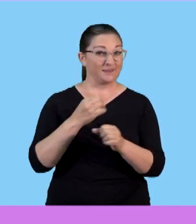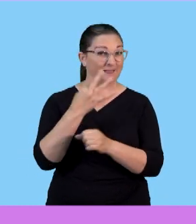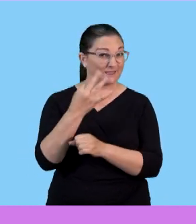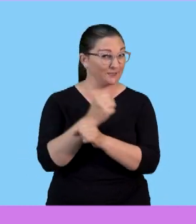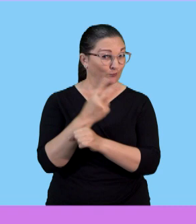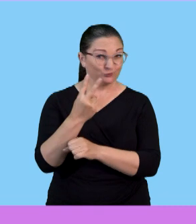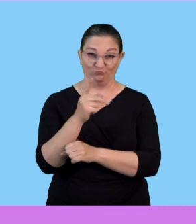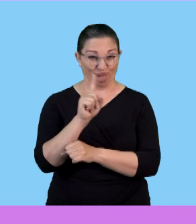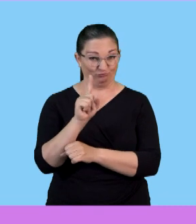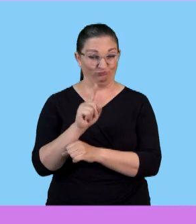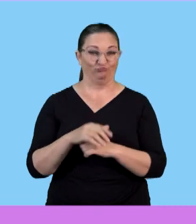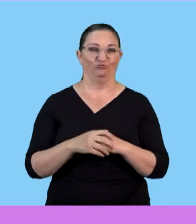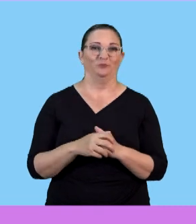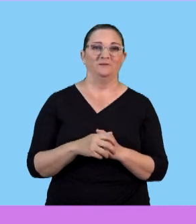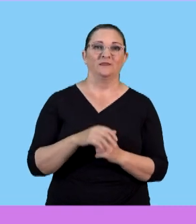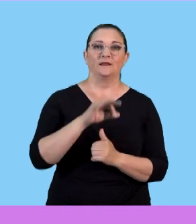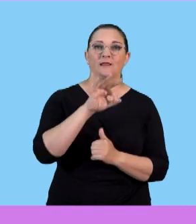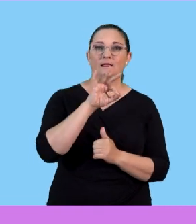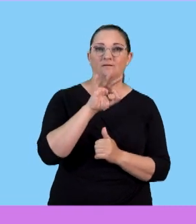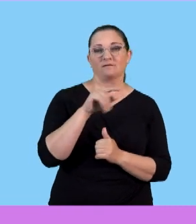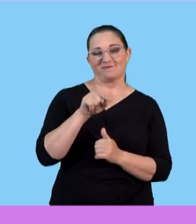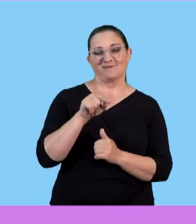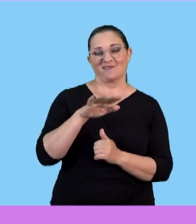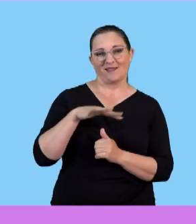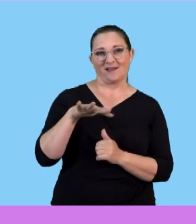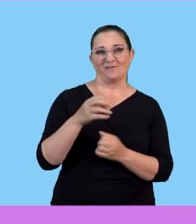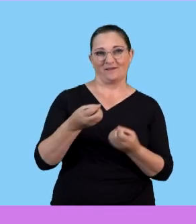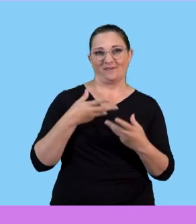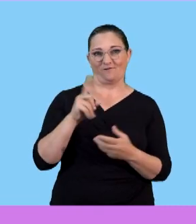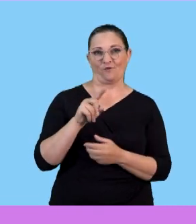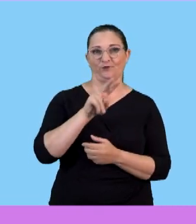2, and that will give us an area of